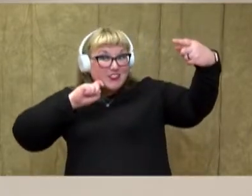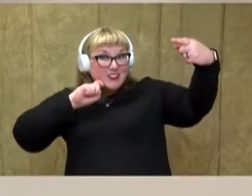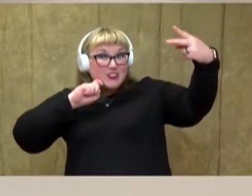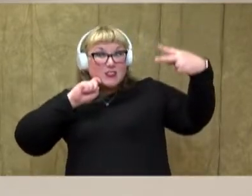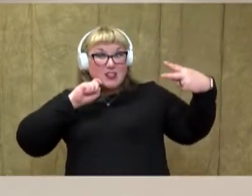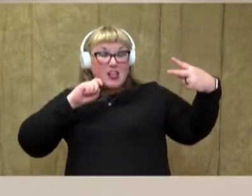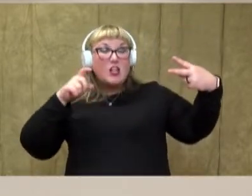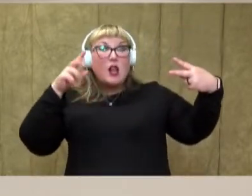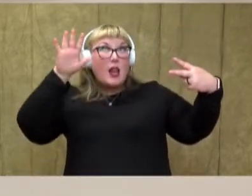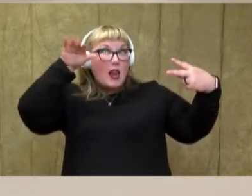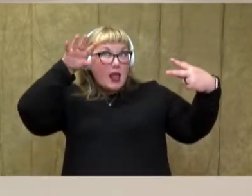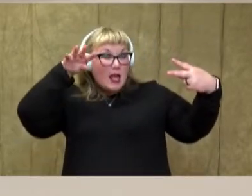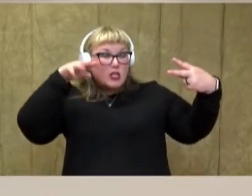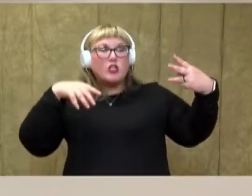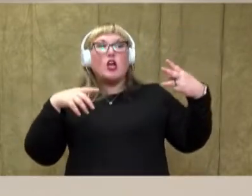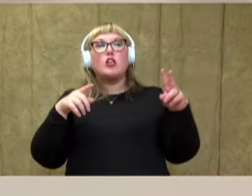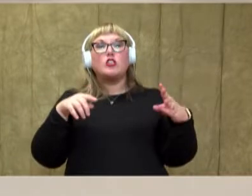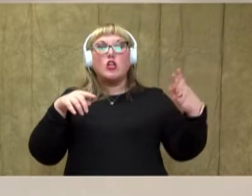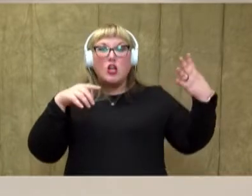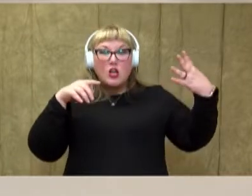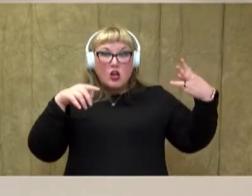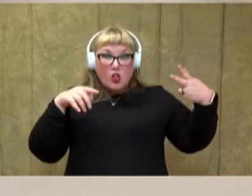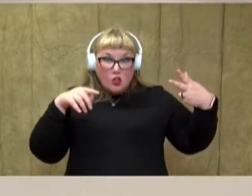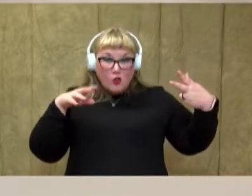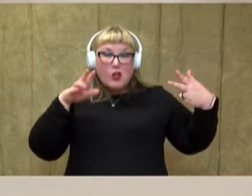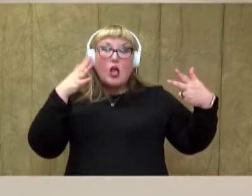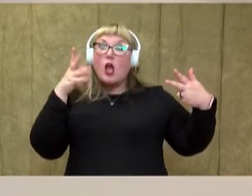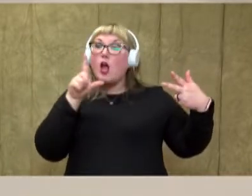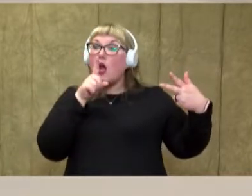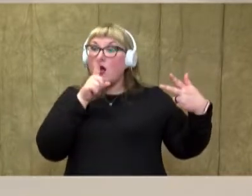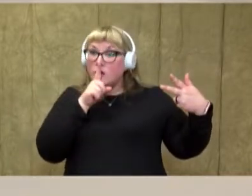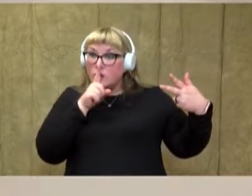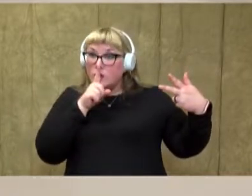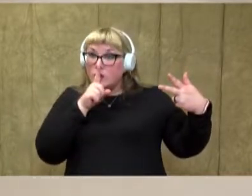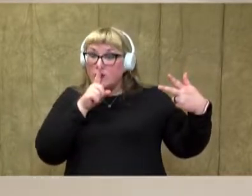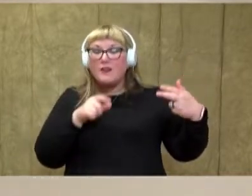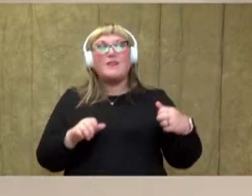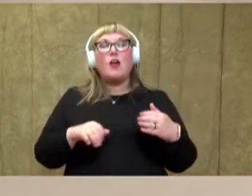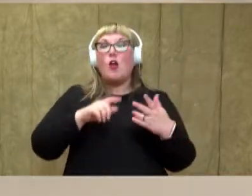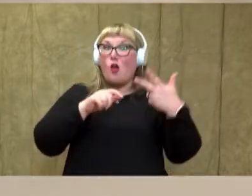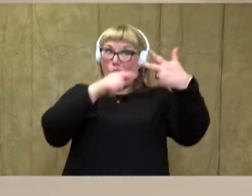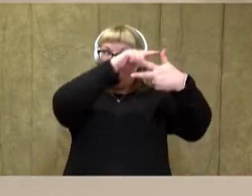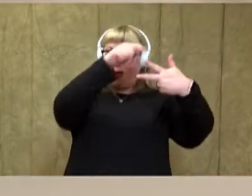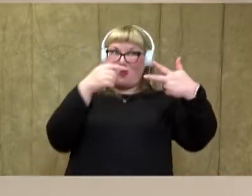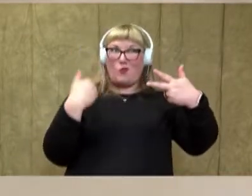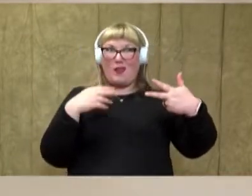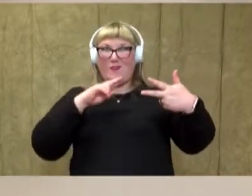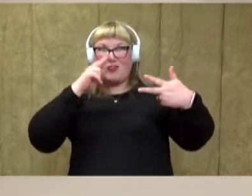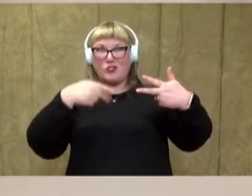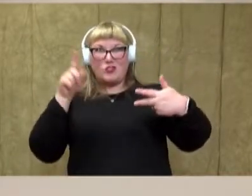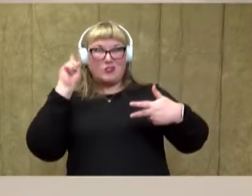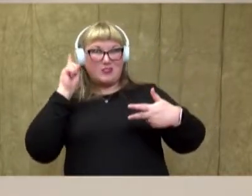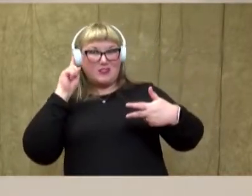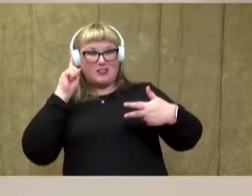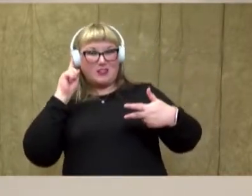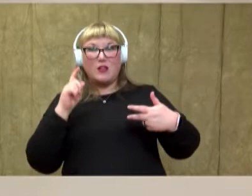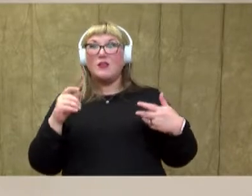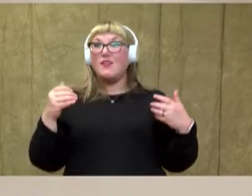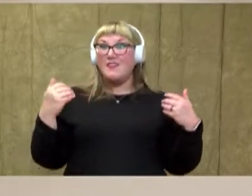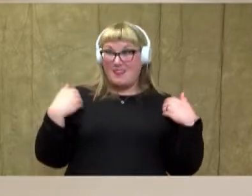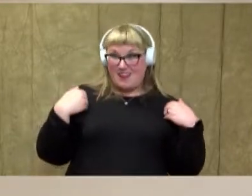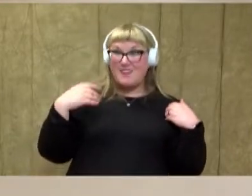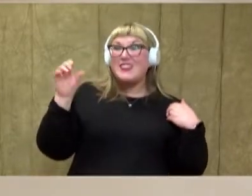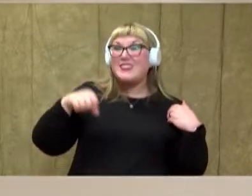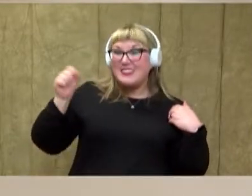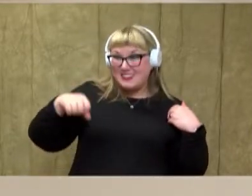Shave, lash, hush, all have the sh sound within the word. And we can see that our